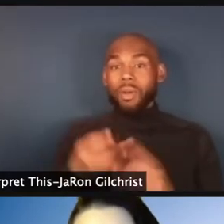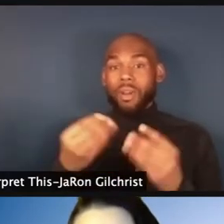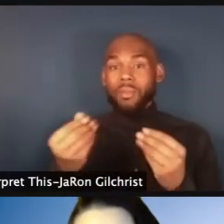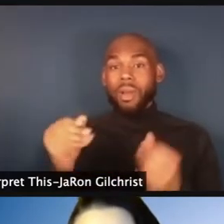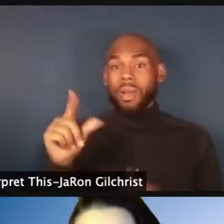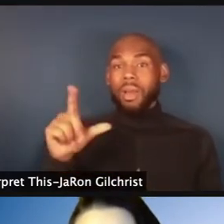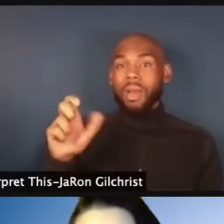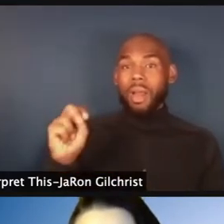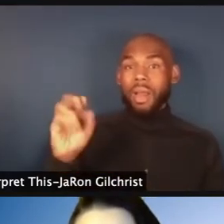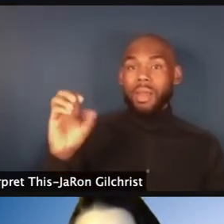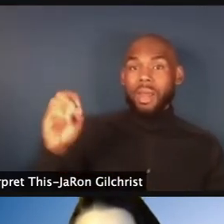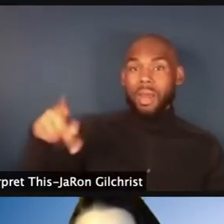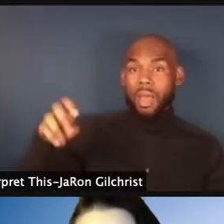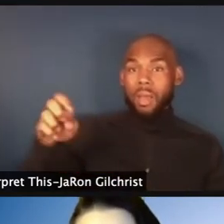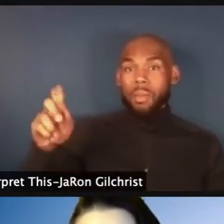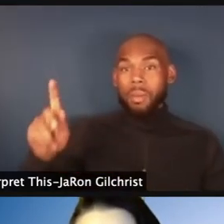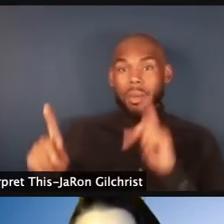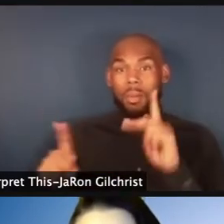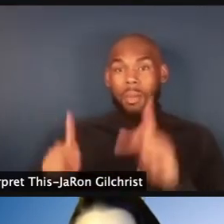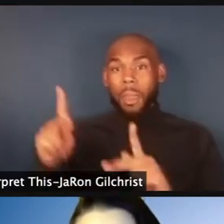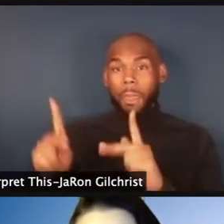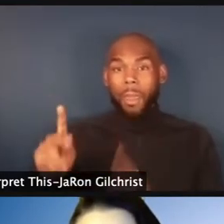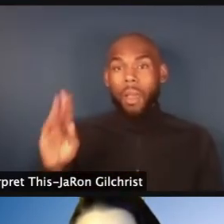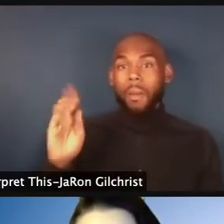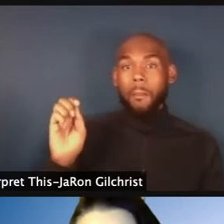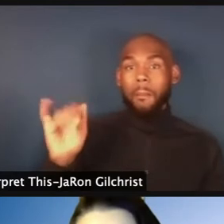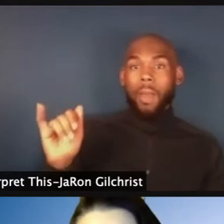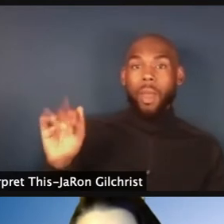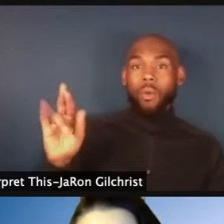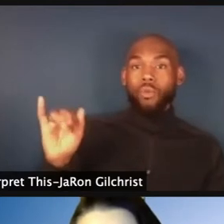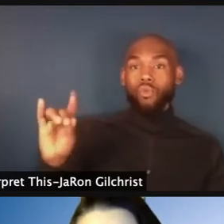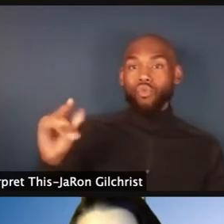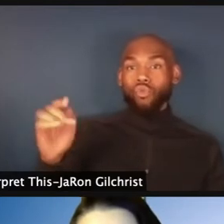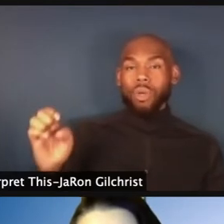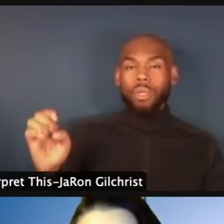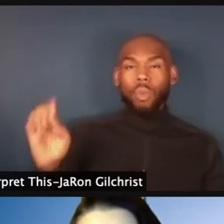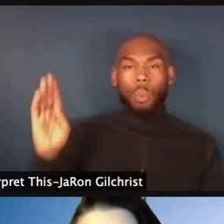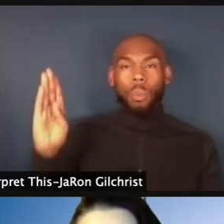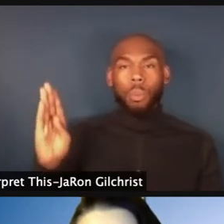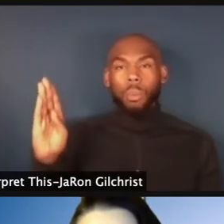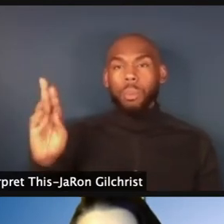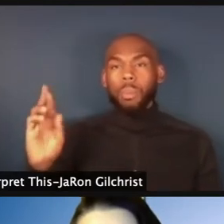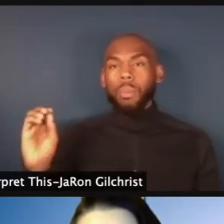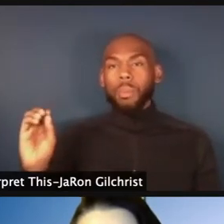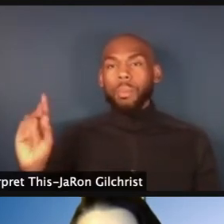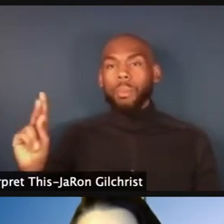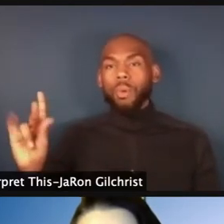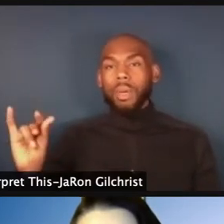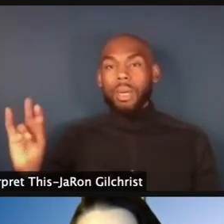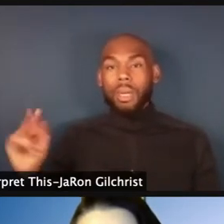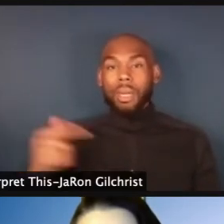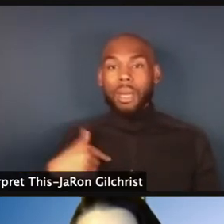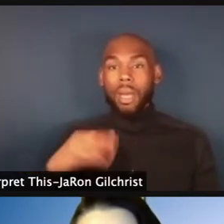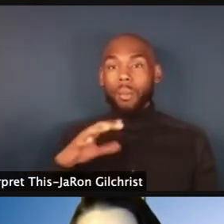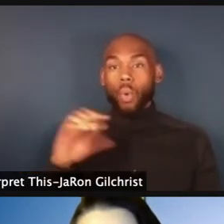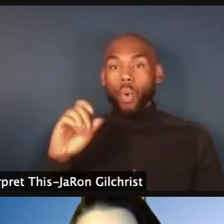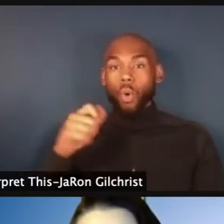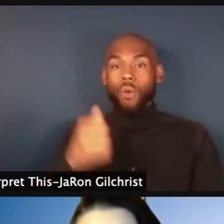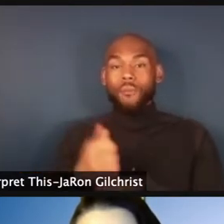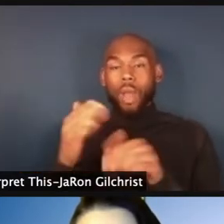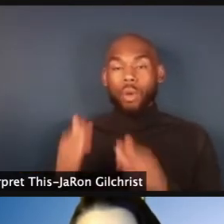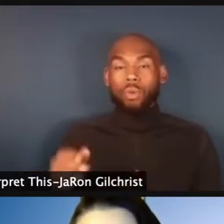and Nyack peoples, colonially known as Bay Ridge, Brooklyn. I am a co-founder of Groundwater Arts, as